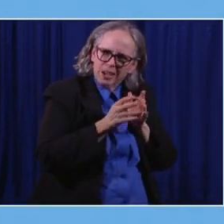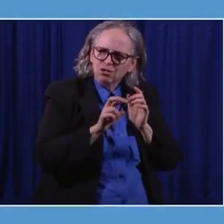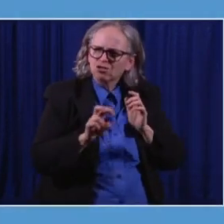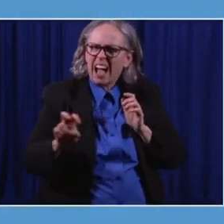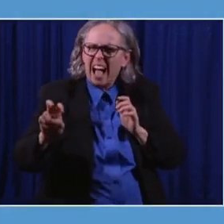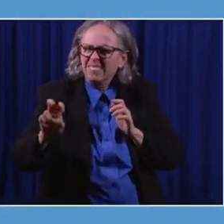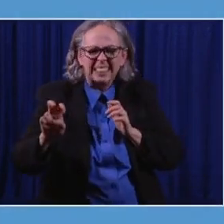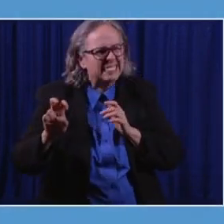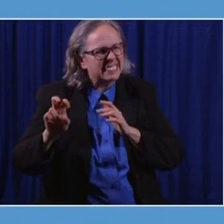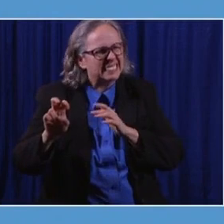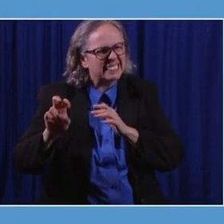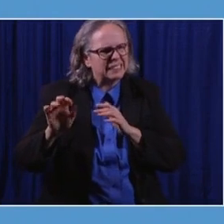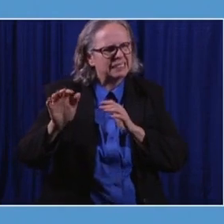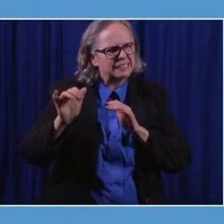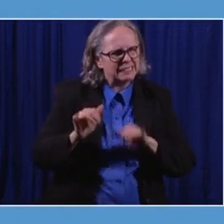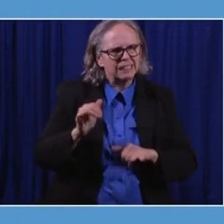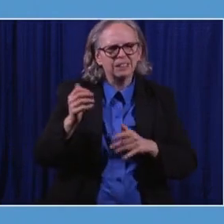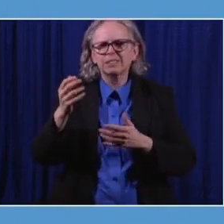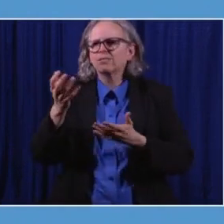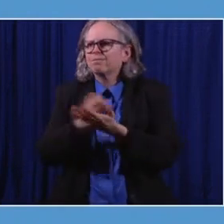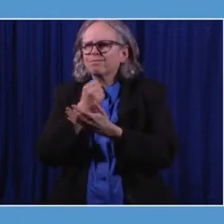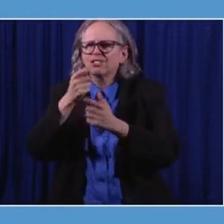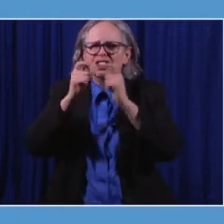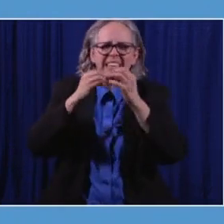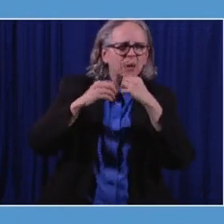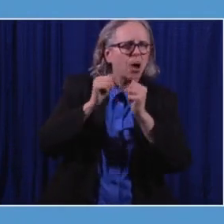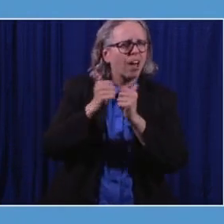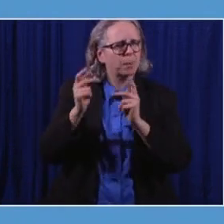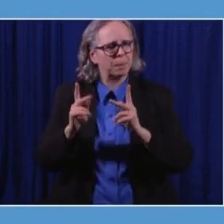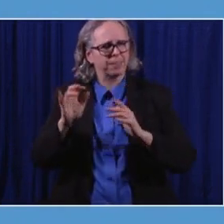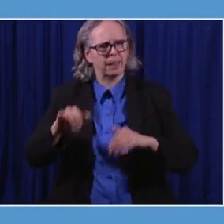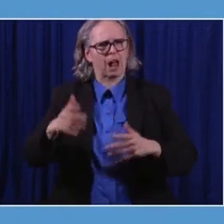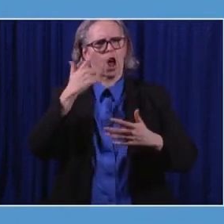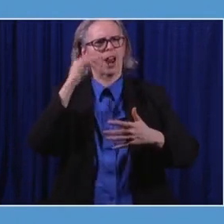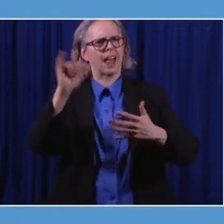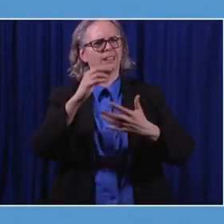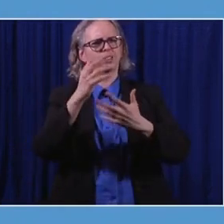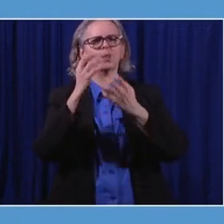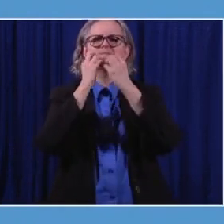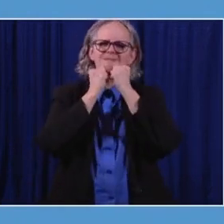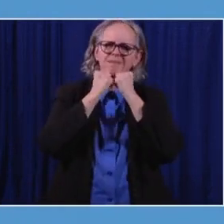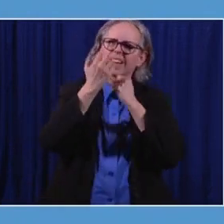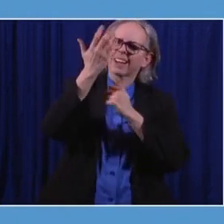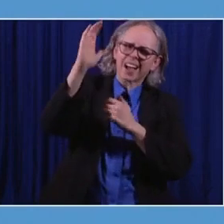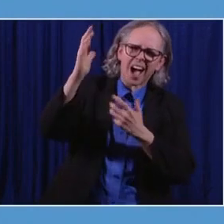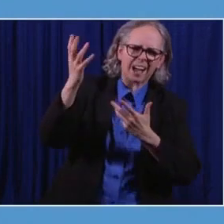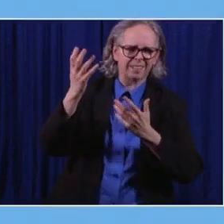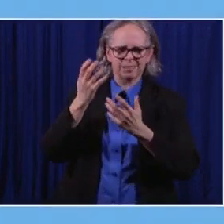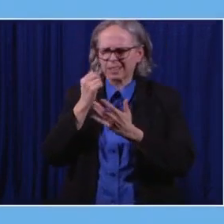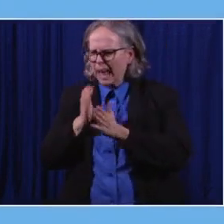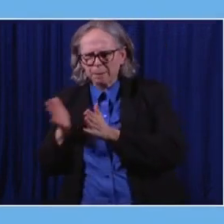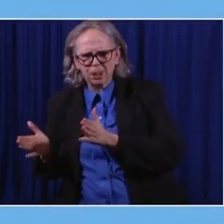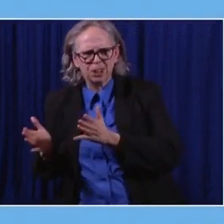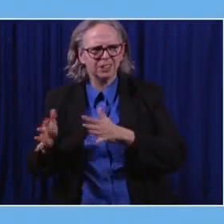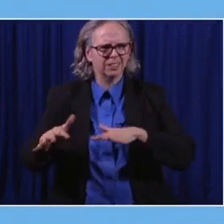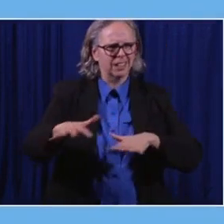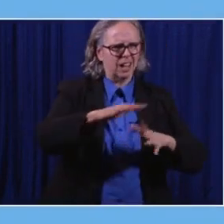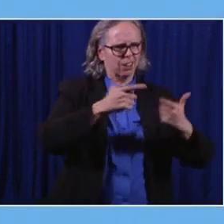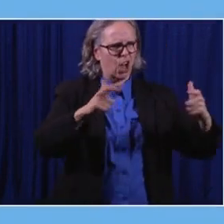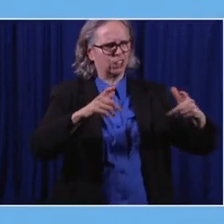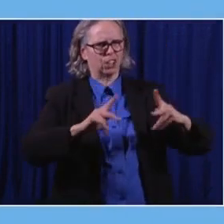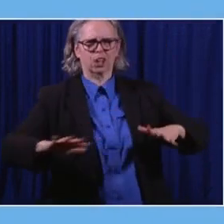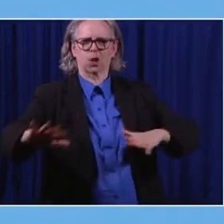household. That is what loving God and loving neighbor looks like, prioritizing the needs of the larger community. This holiday season,